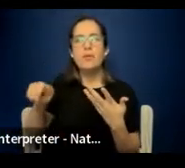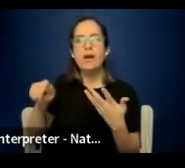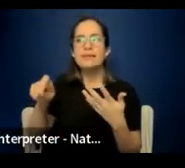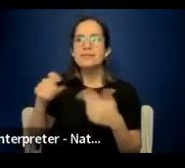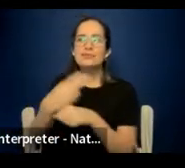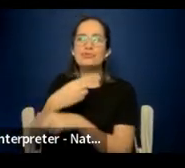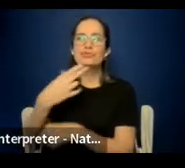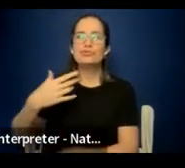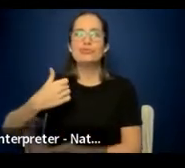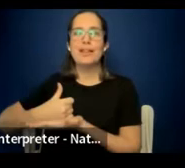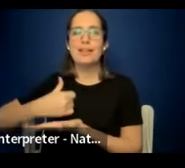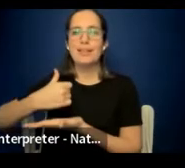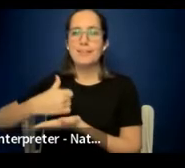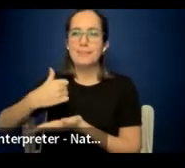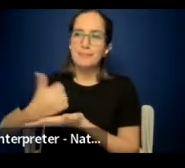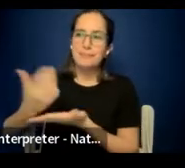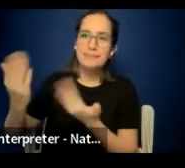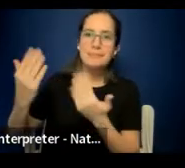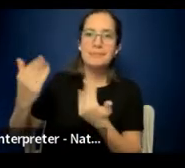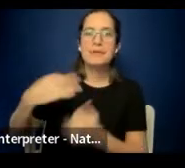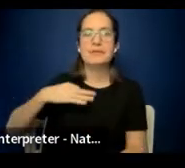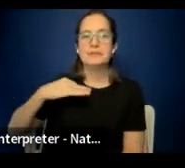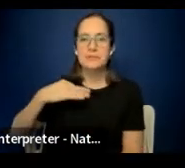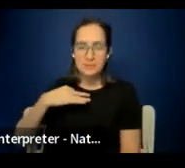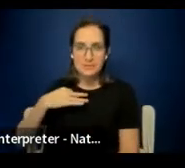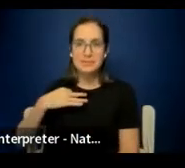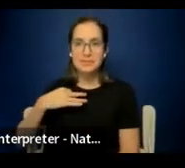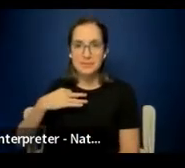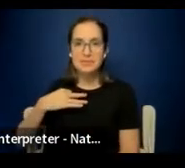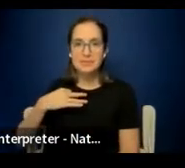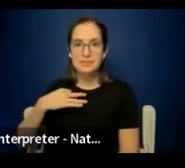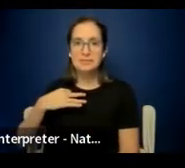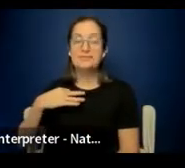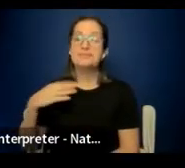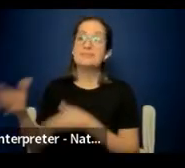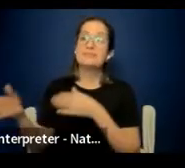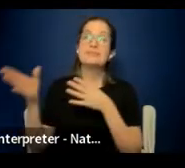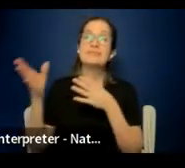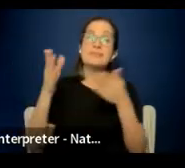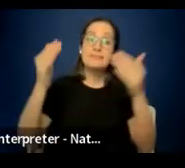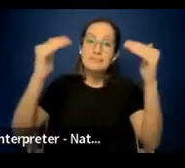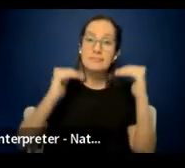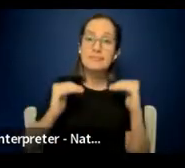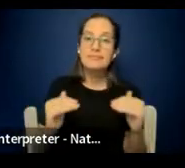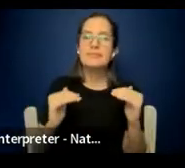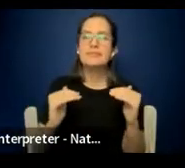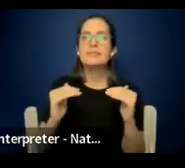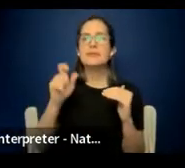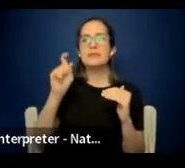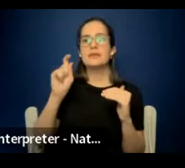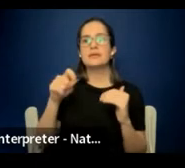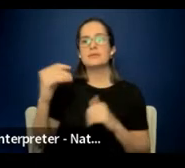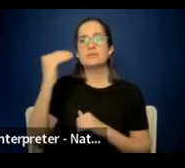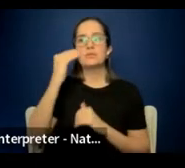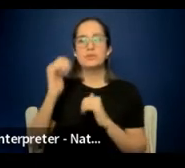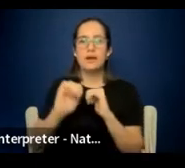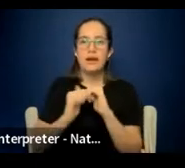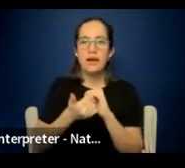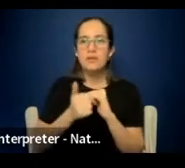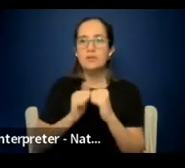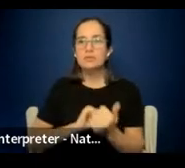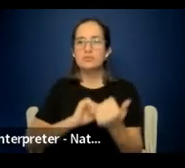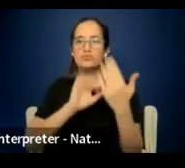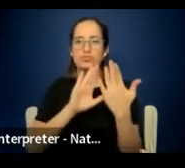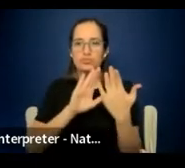looks like, we need to think about what needs make sense to address with volunteer support. there's going to be some needs and gaps that you identify